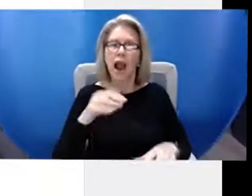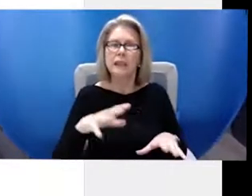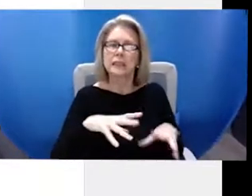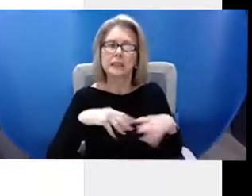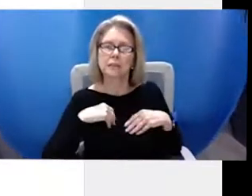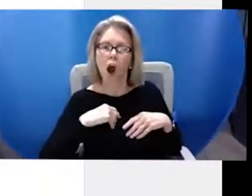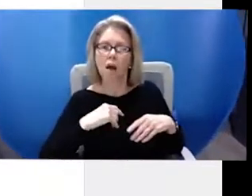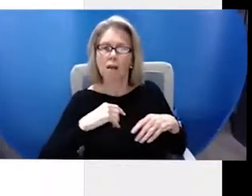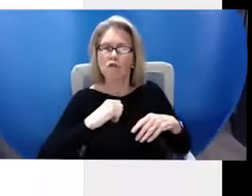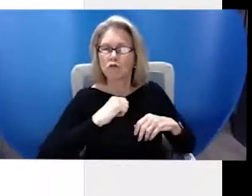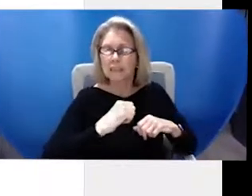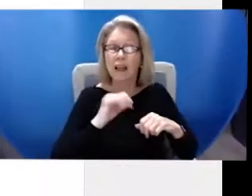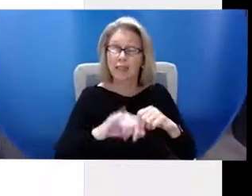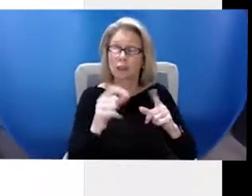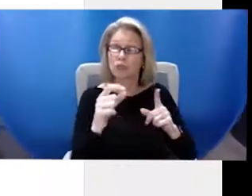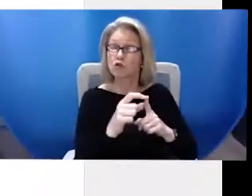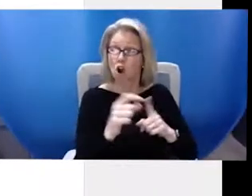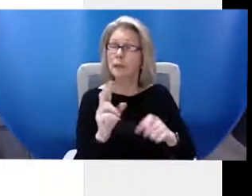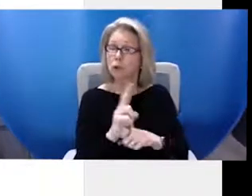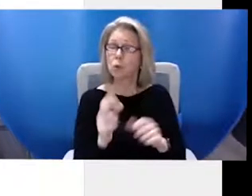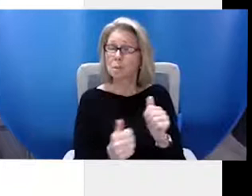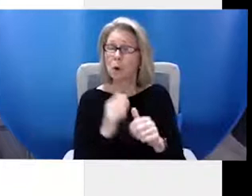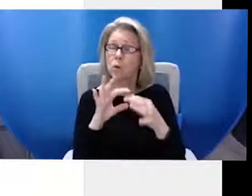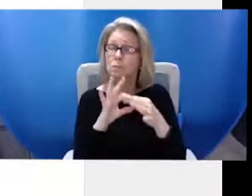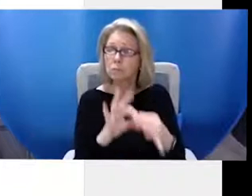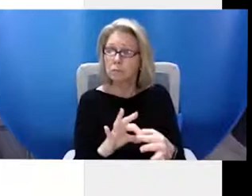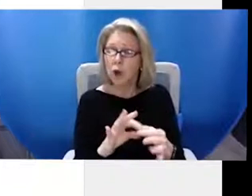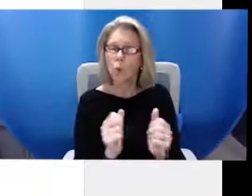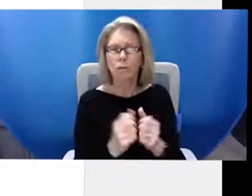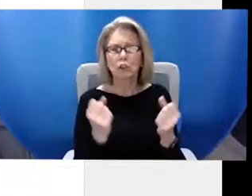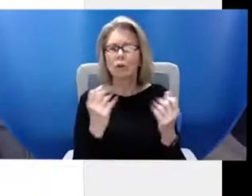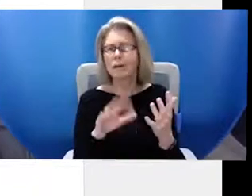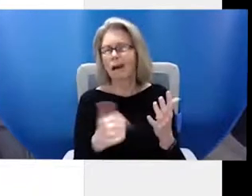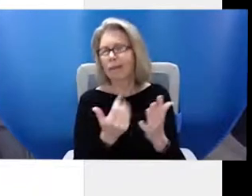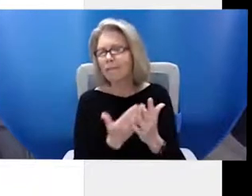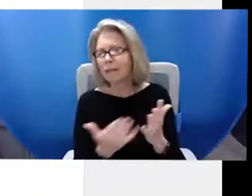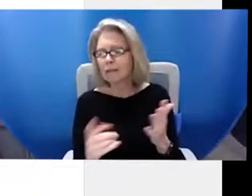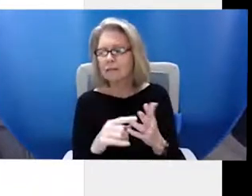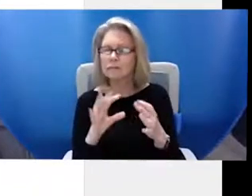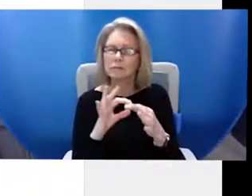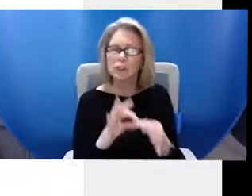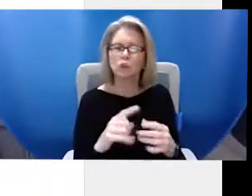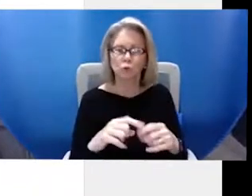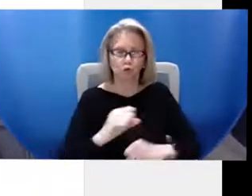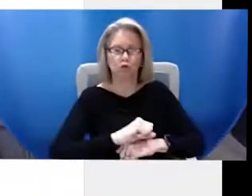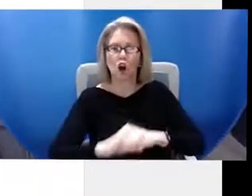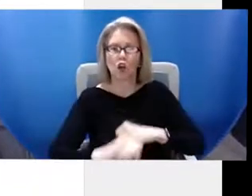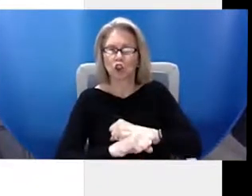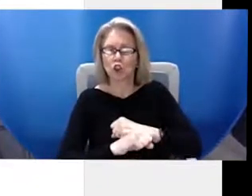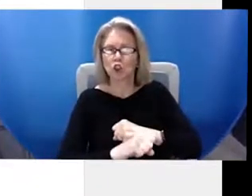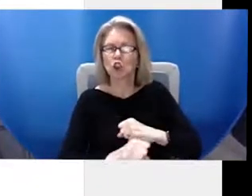Where another dimension takes on existence. Although this term has been used mostly in relation to economic factors as it pertains to